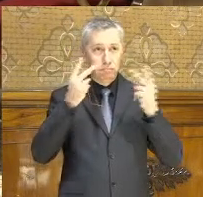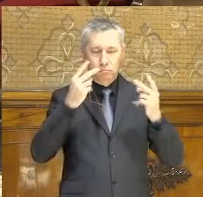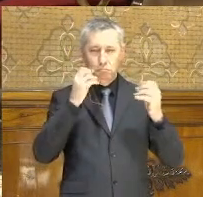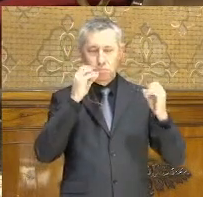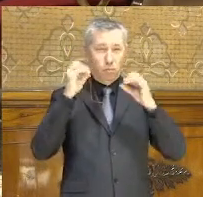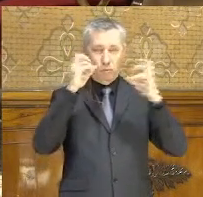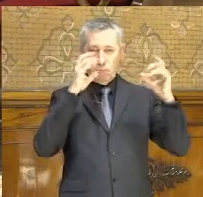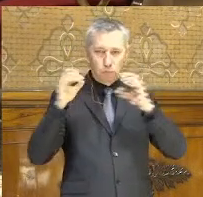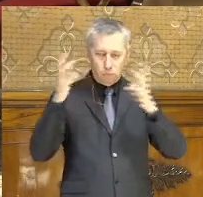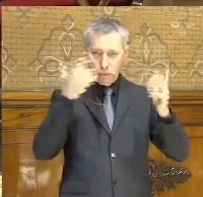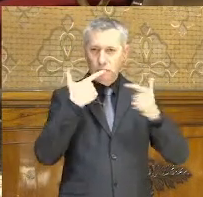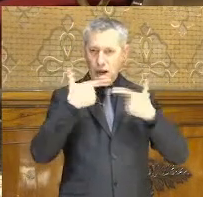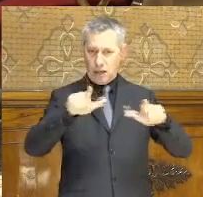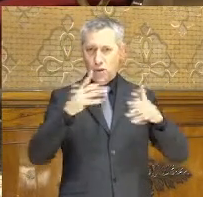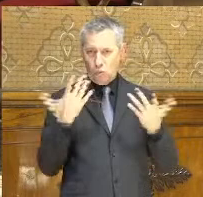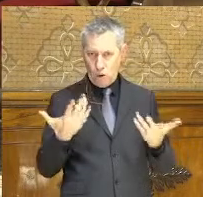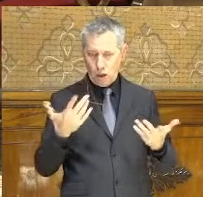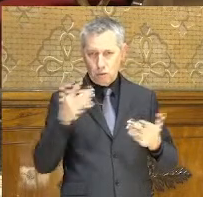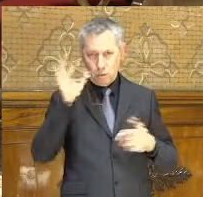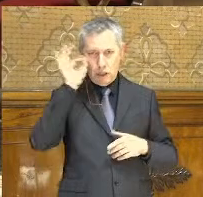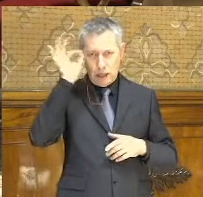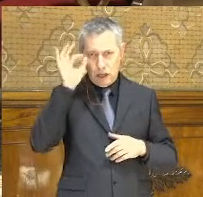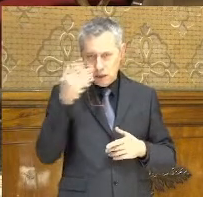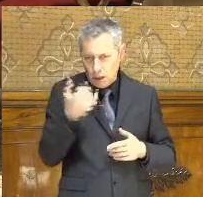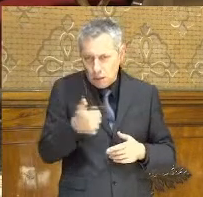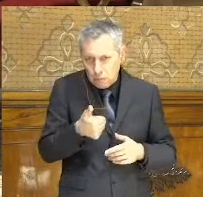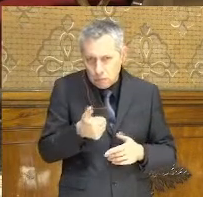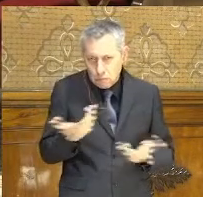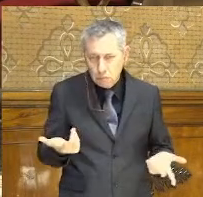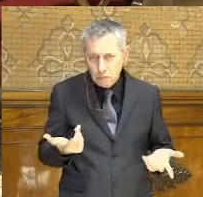it. No, the use. And perhaps if we